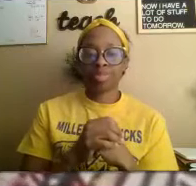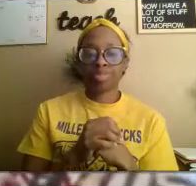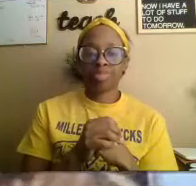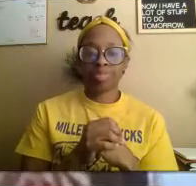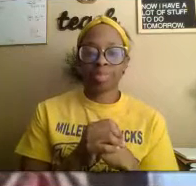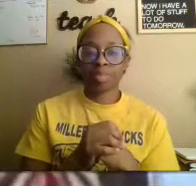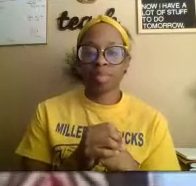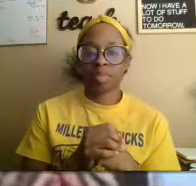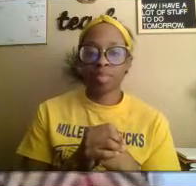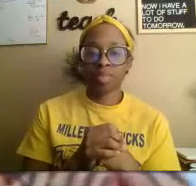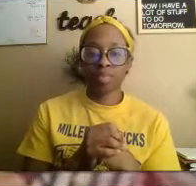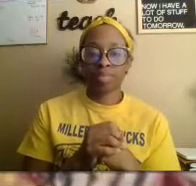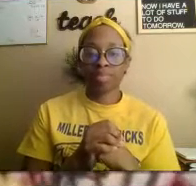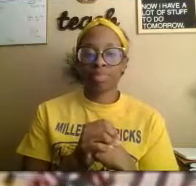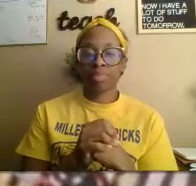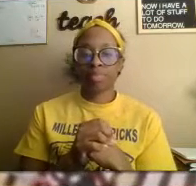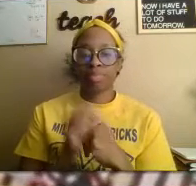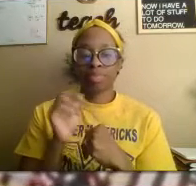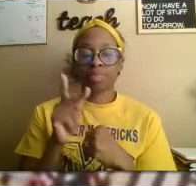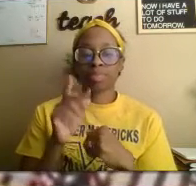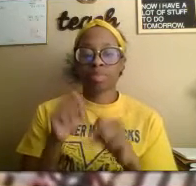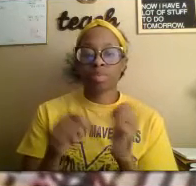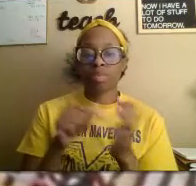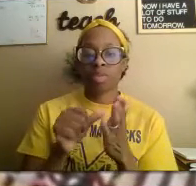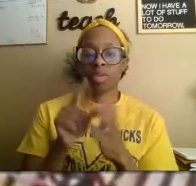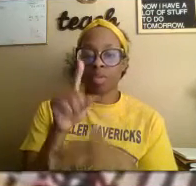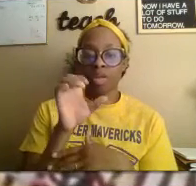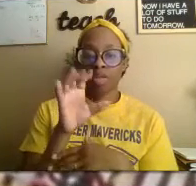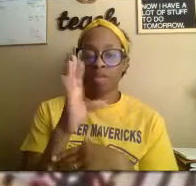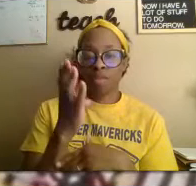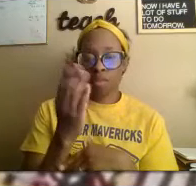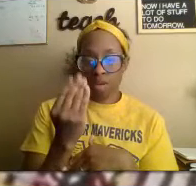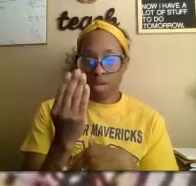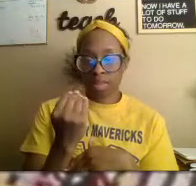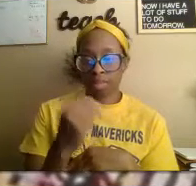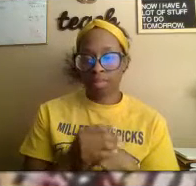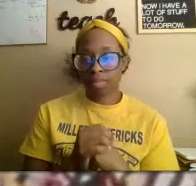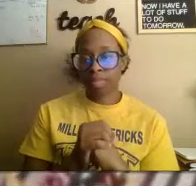more notes on your own. Okay, so page 114.